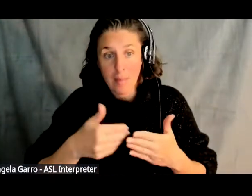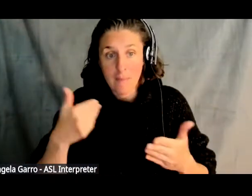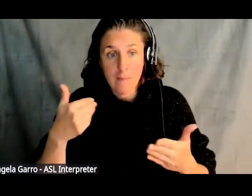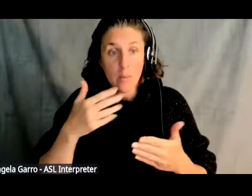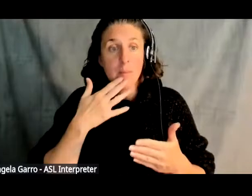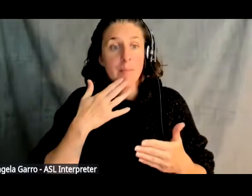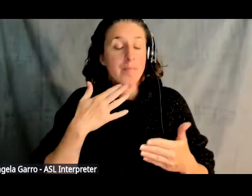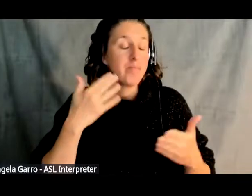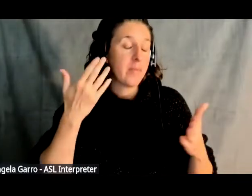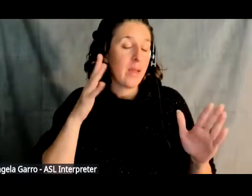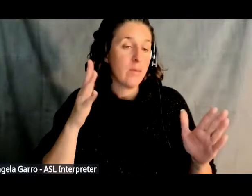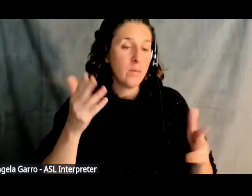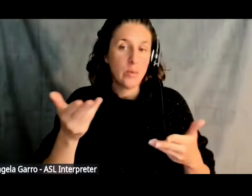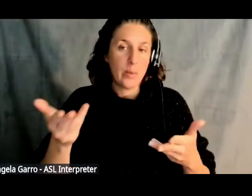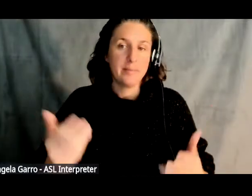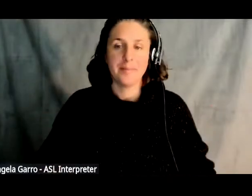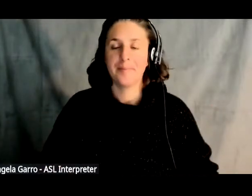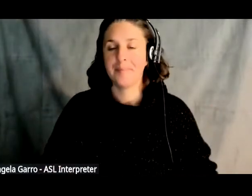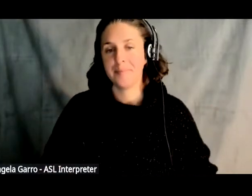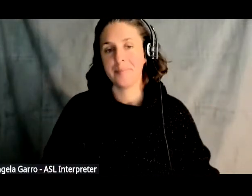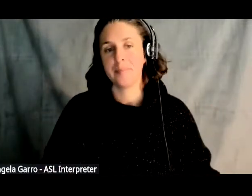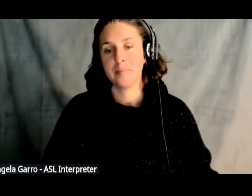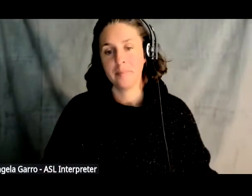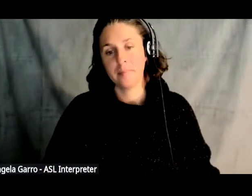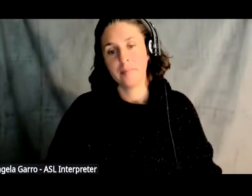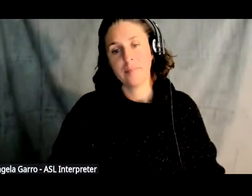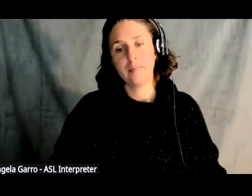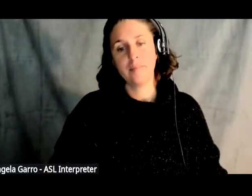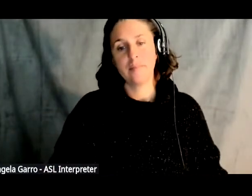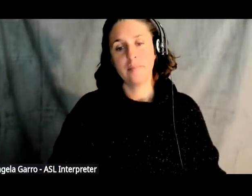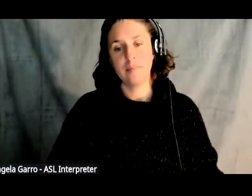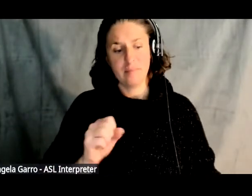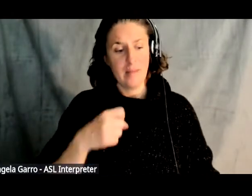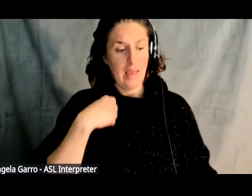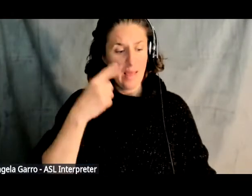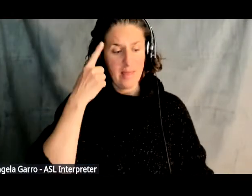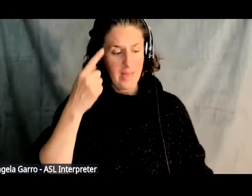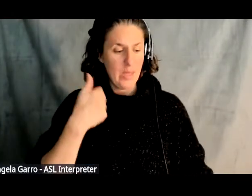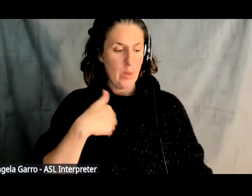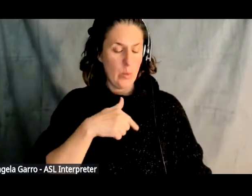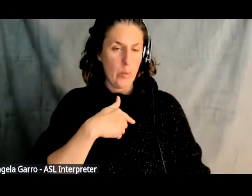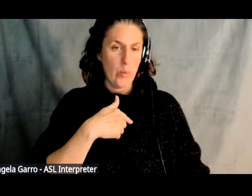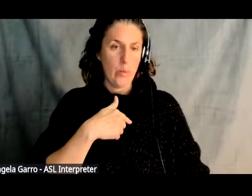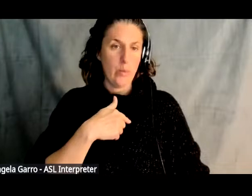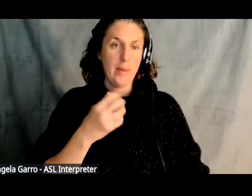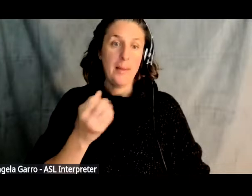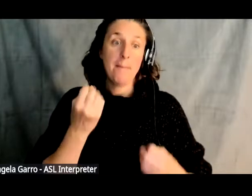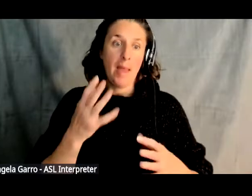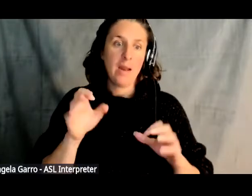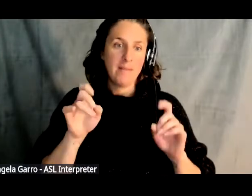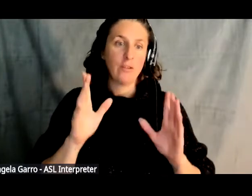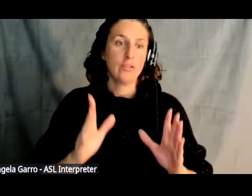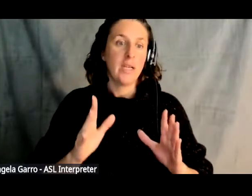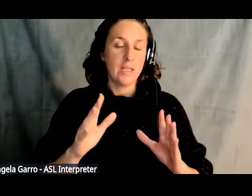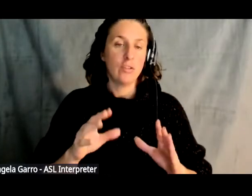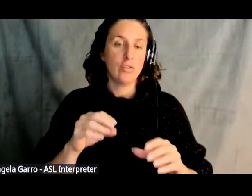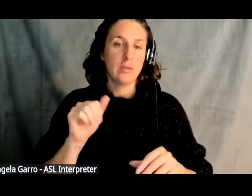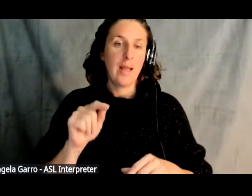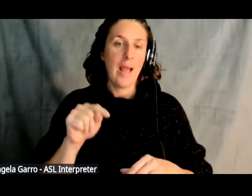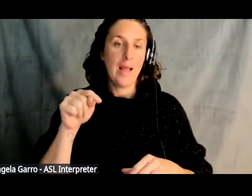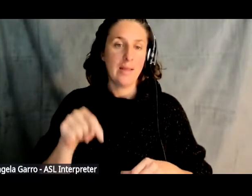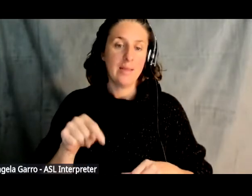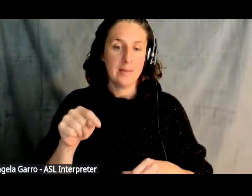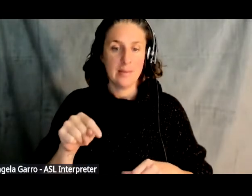I don't know. Go ahead. Yeah, I mean, I think we're in many of the educators in this at the dais